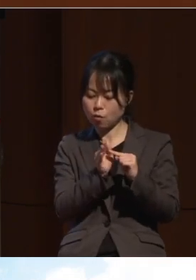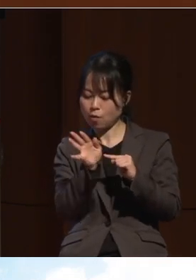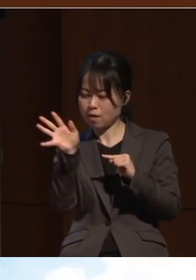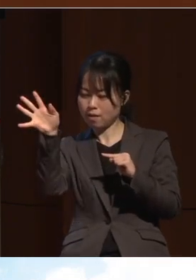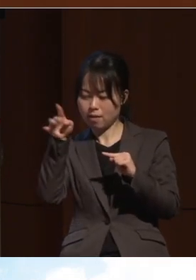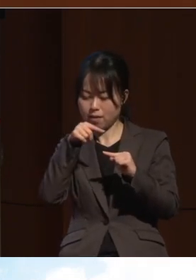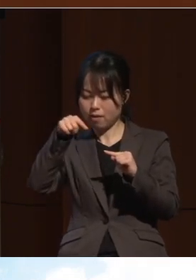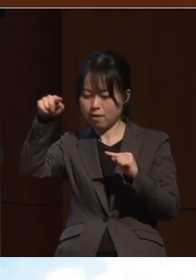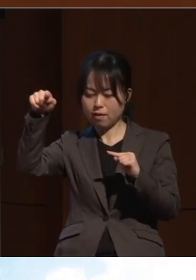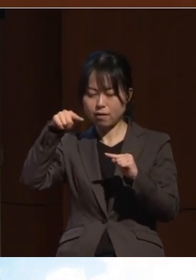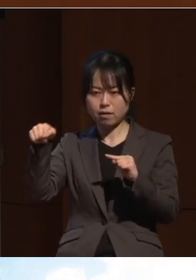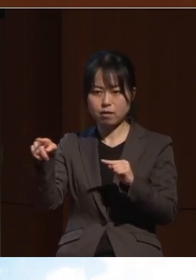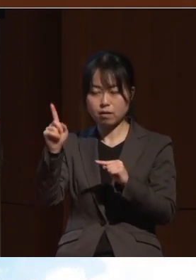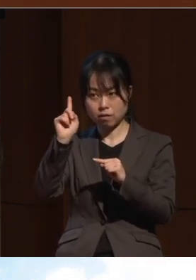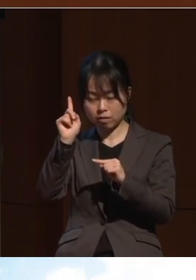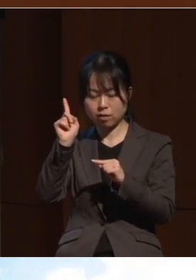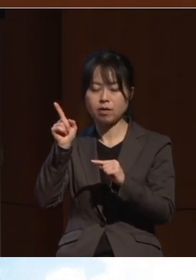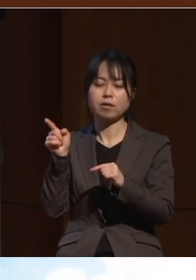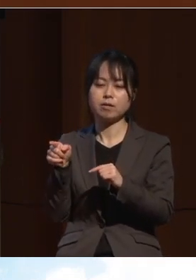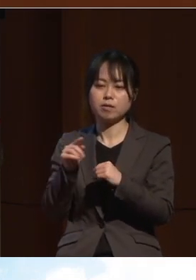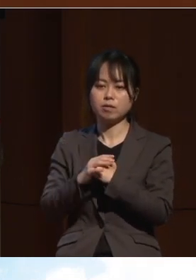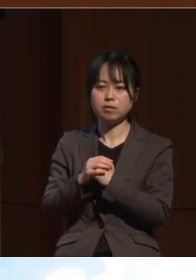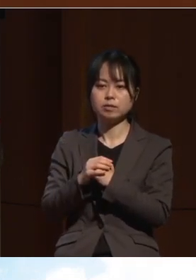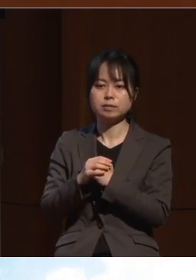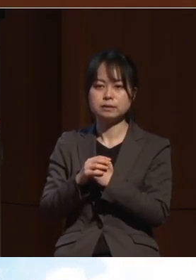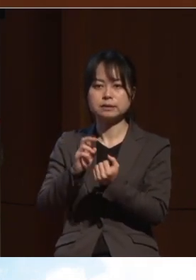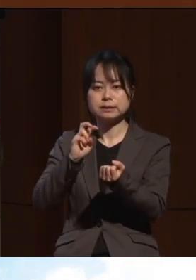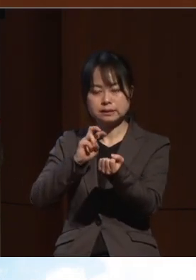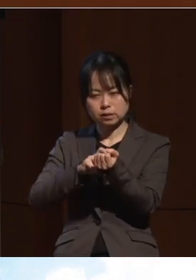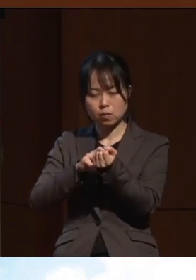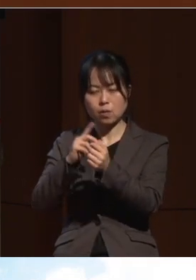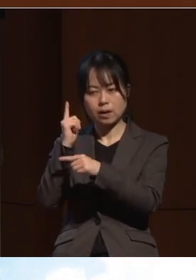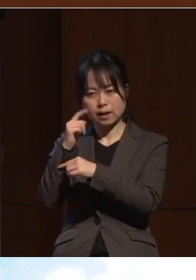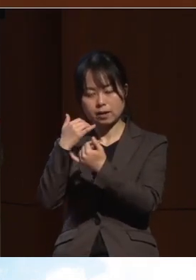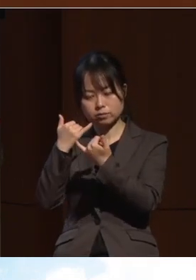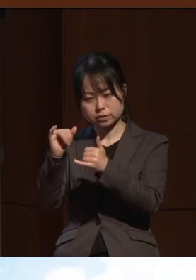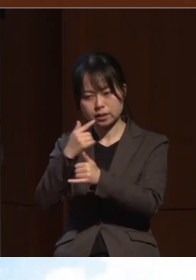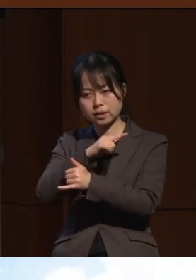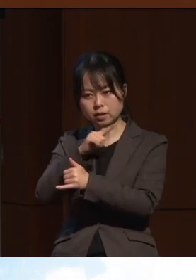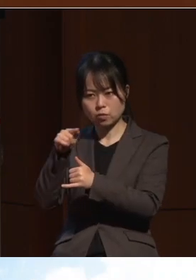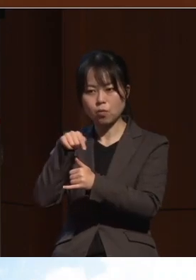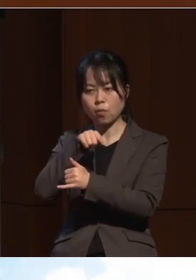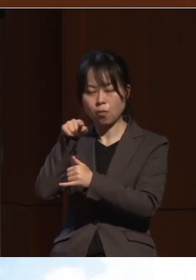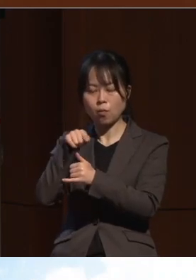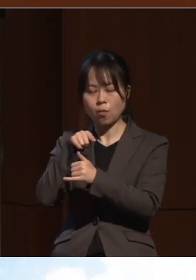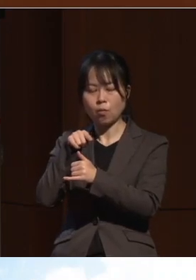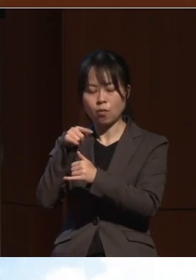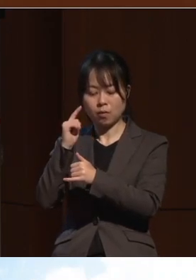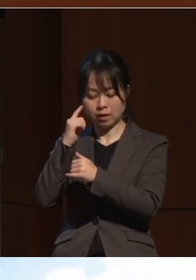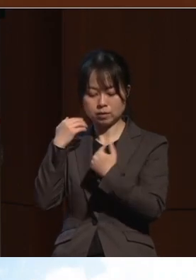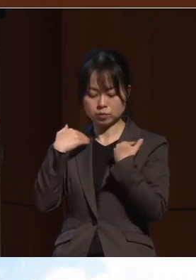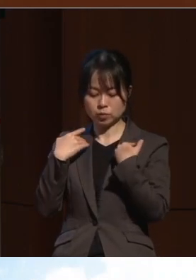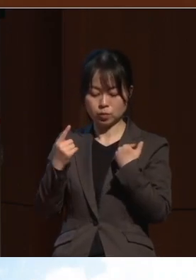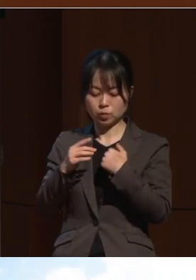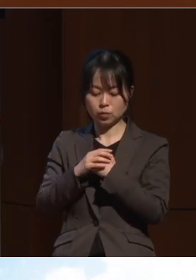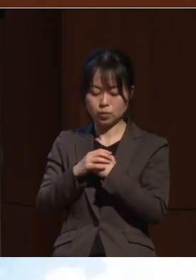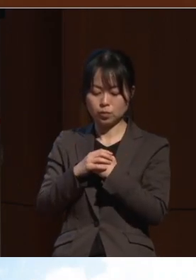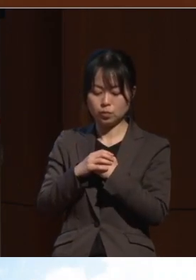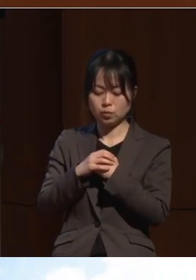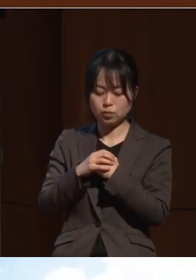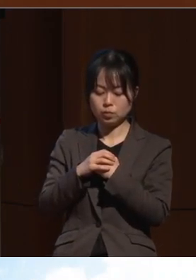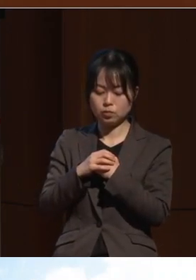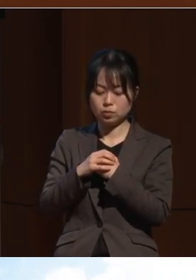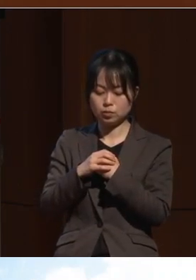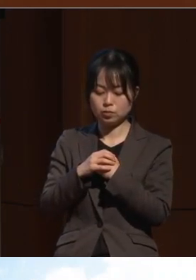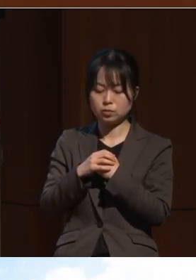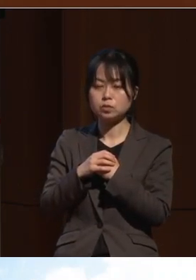medical scientists, not just medics. It's to highlight the importance of multiple long-term conditions in older age. Medical jargon for